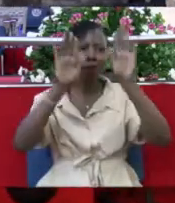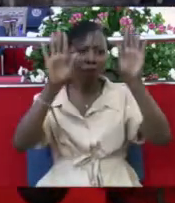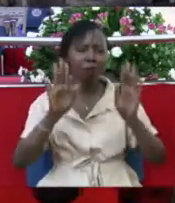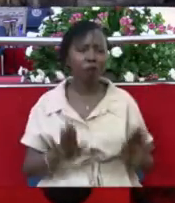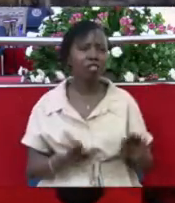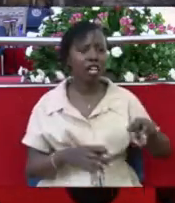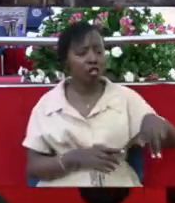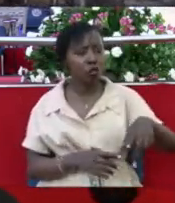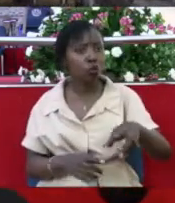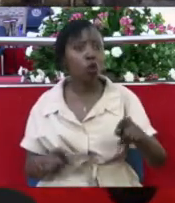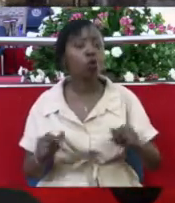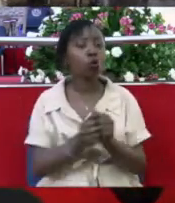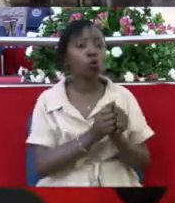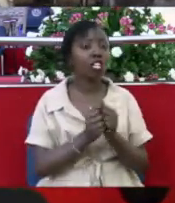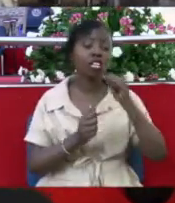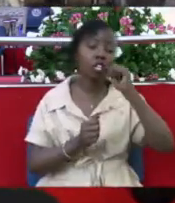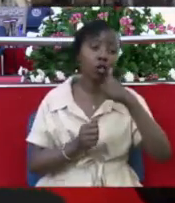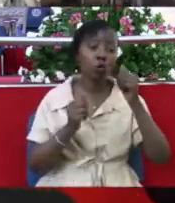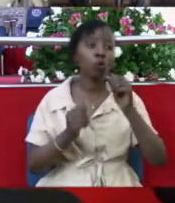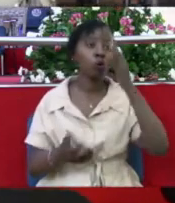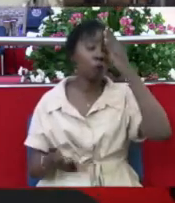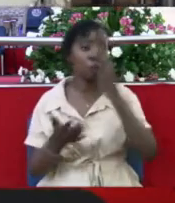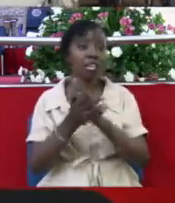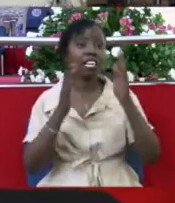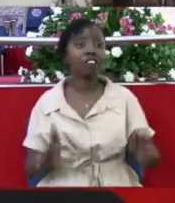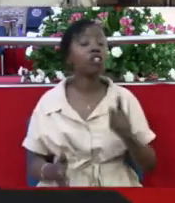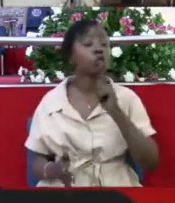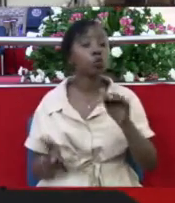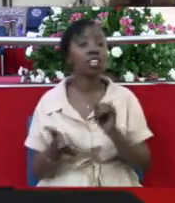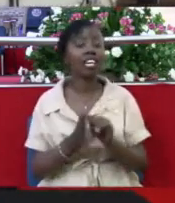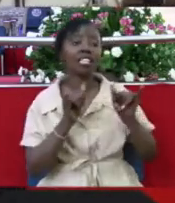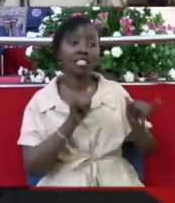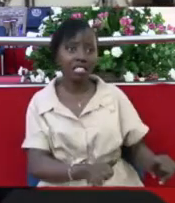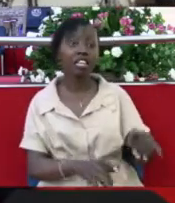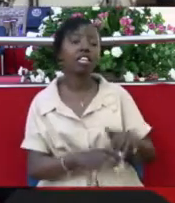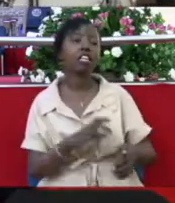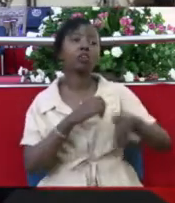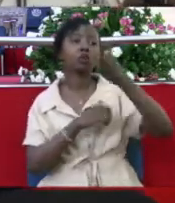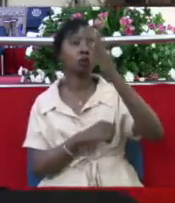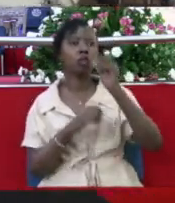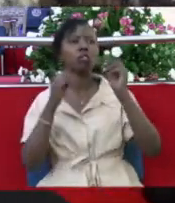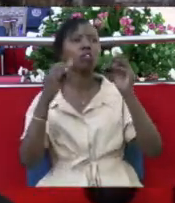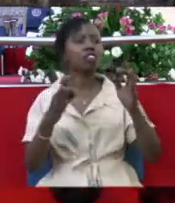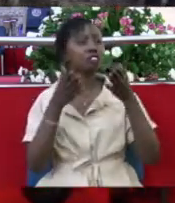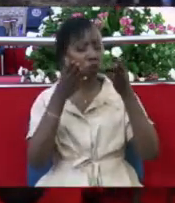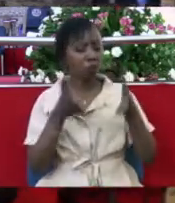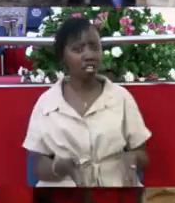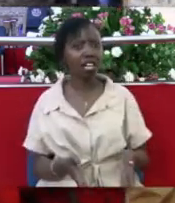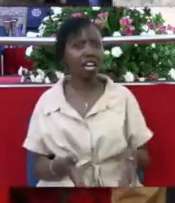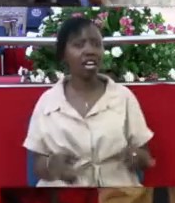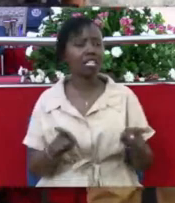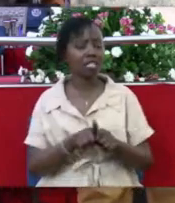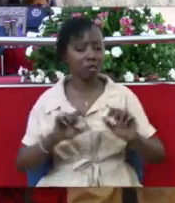them. Basi ni muhimu utembee na wao. So that they remain. Ili kwamba wabaki. And so if you're here, uko hapa, you're born again,